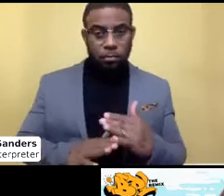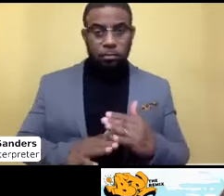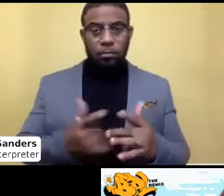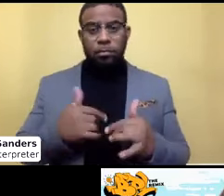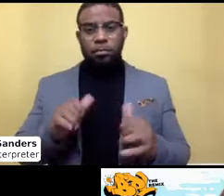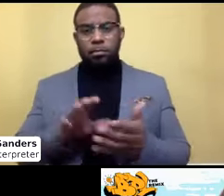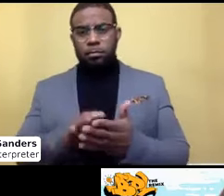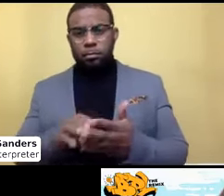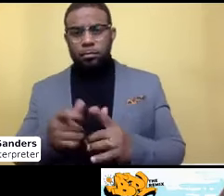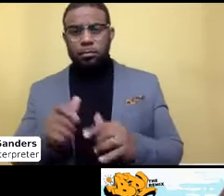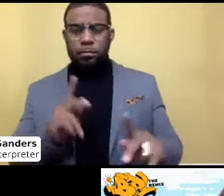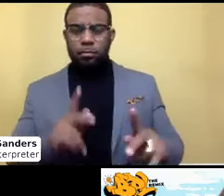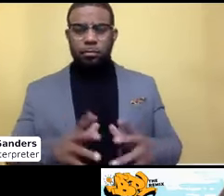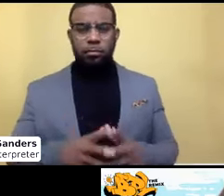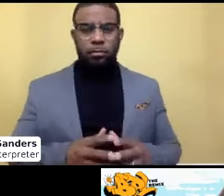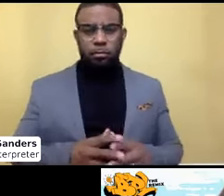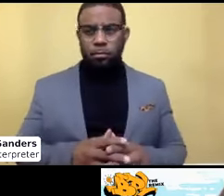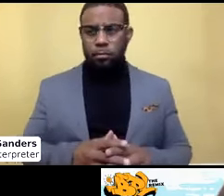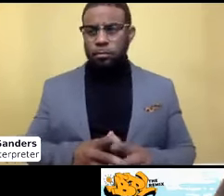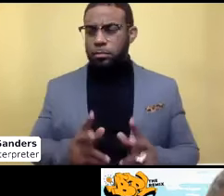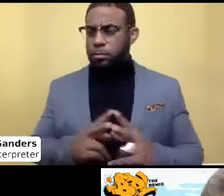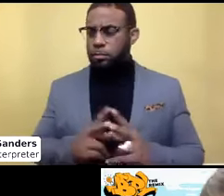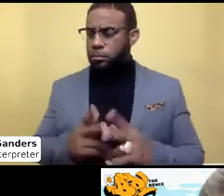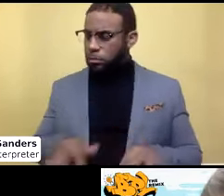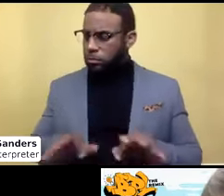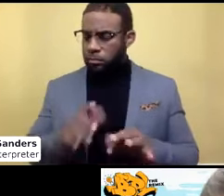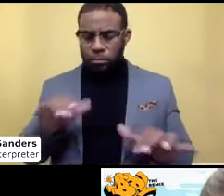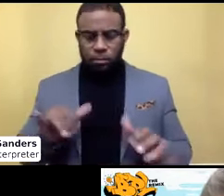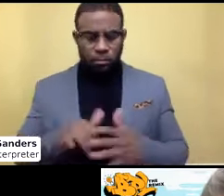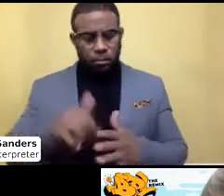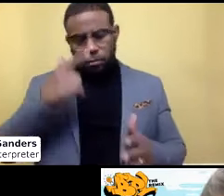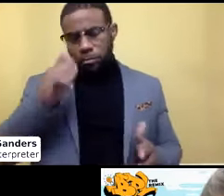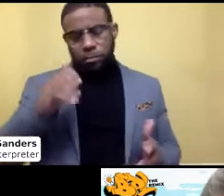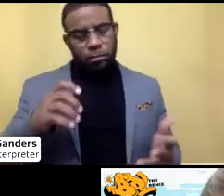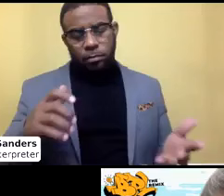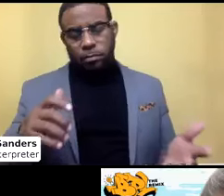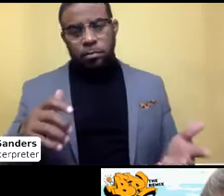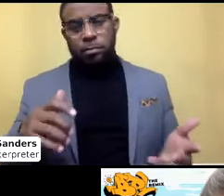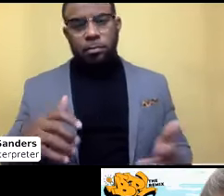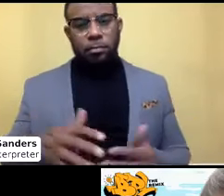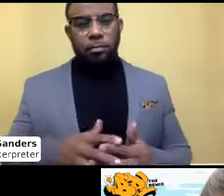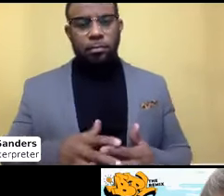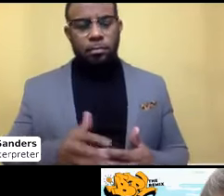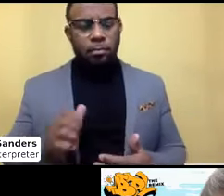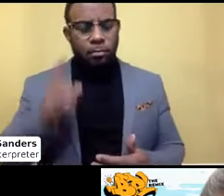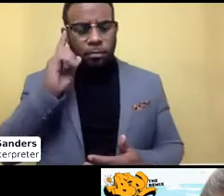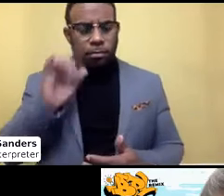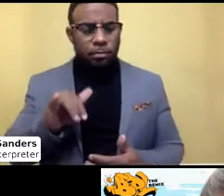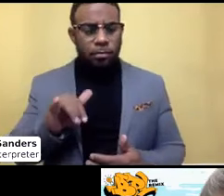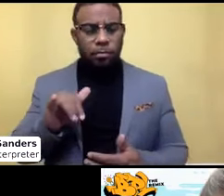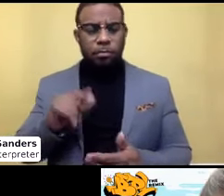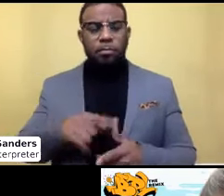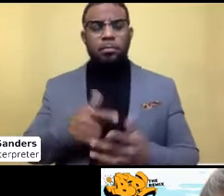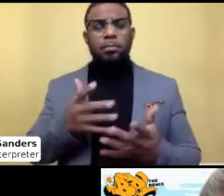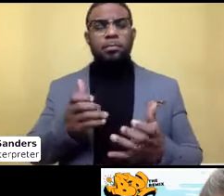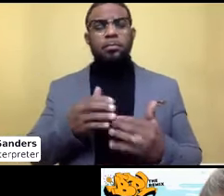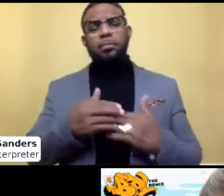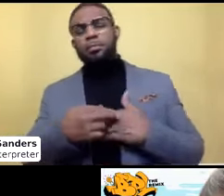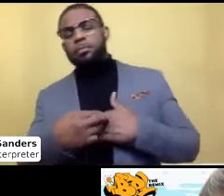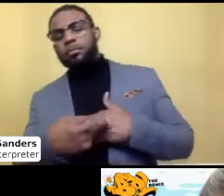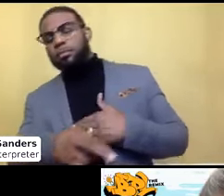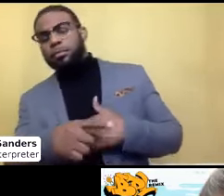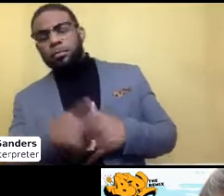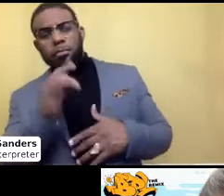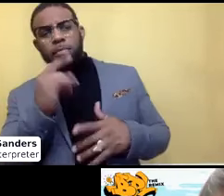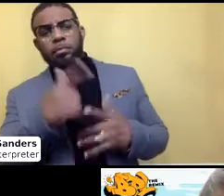we can learn from the people. It's very important for us to do that because we don't, I think and then we want to defer to them in terms